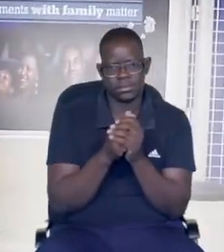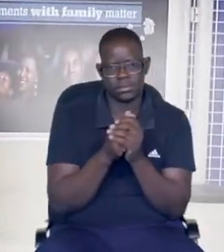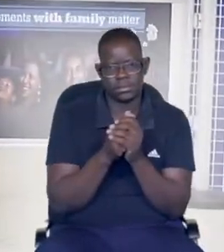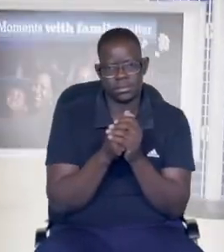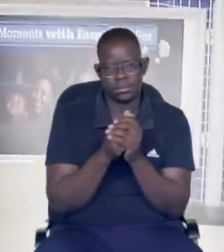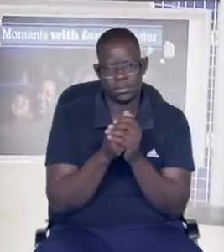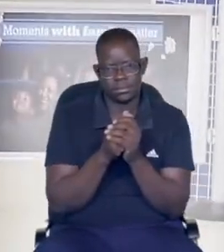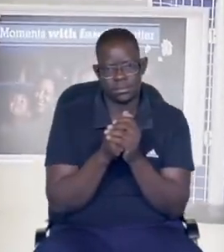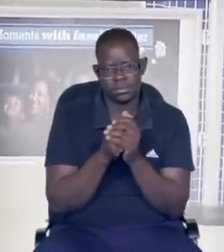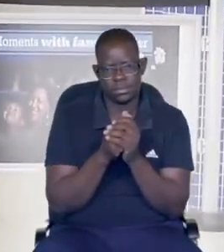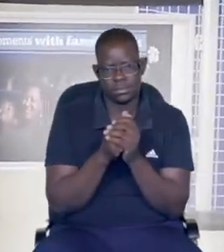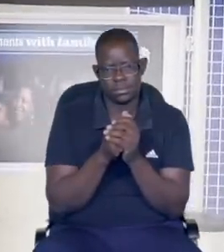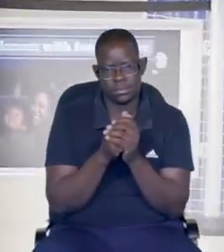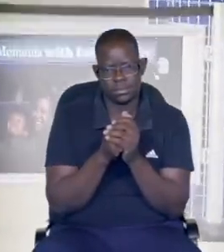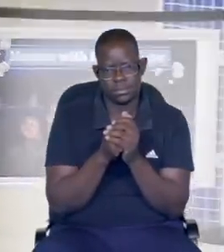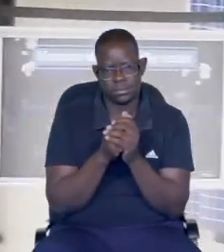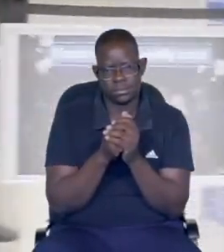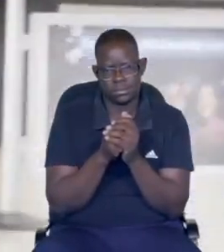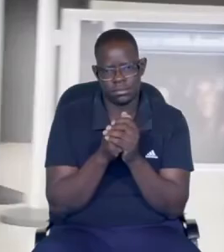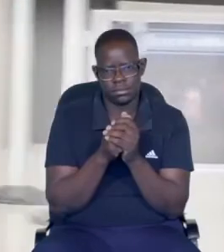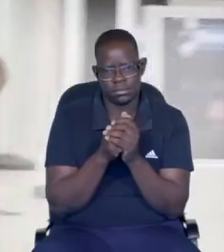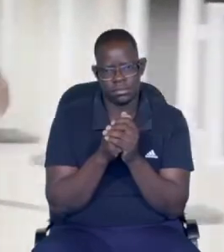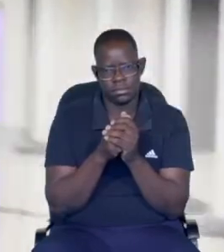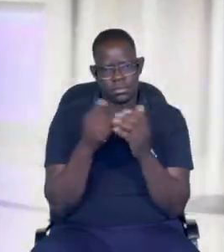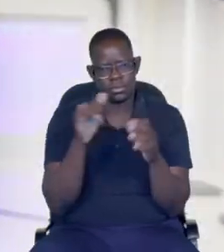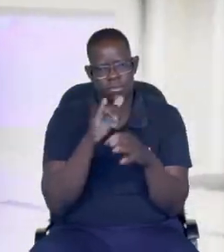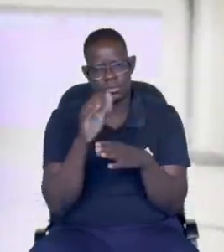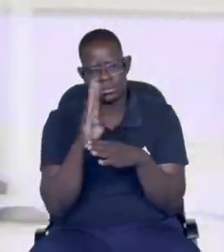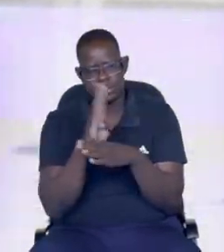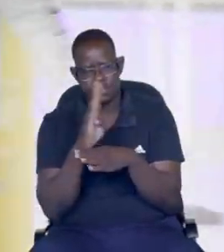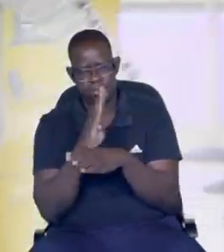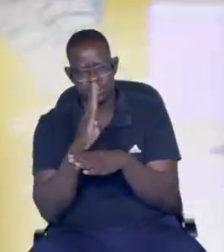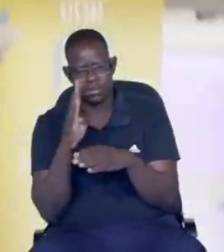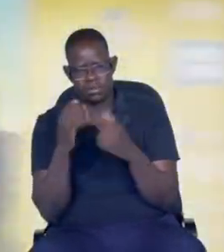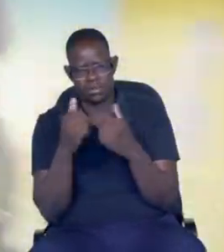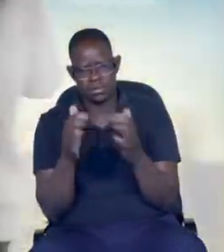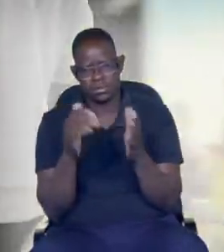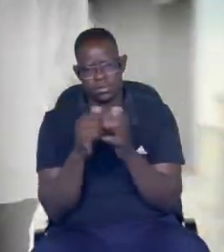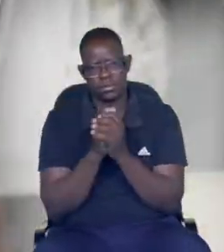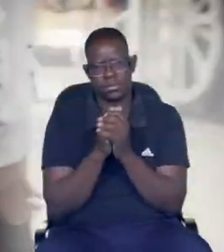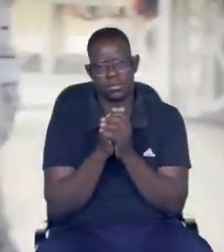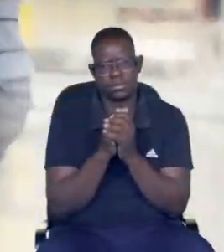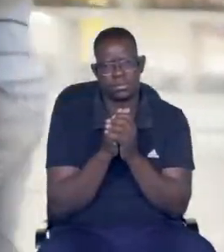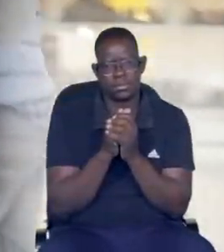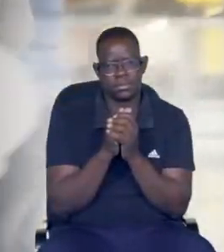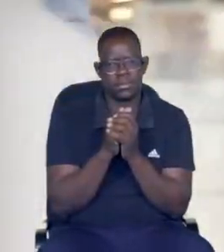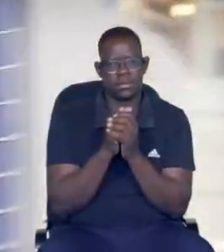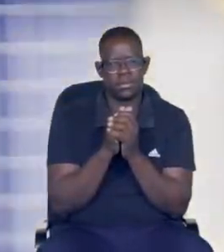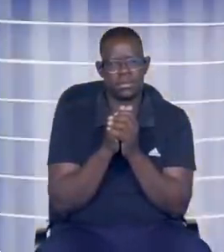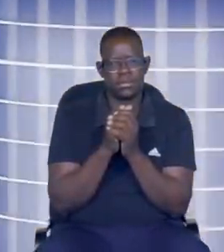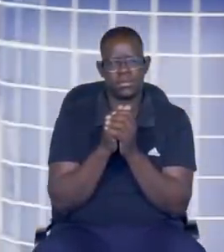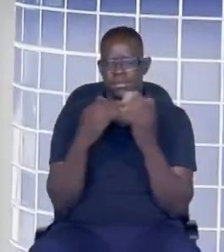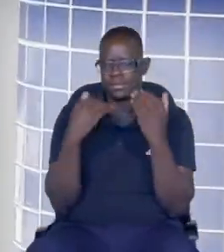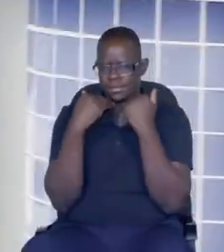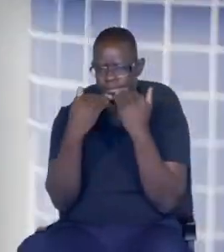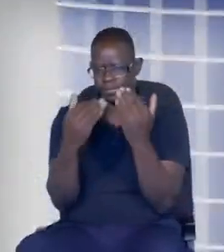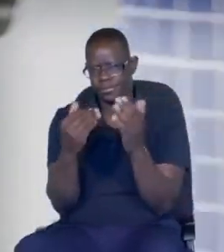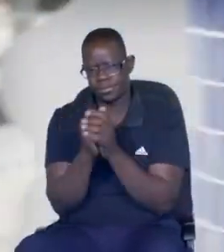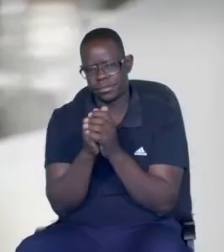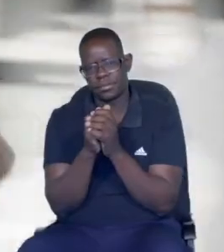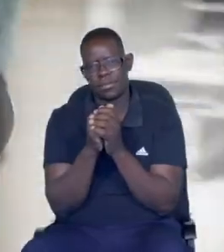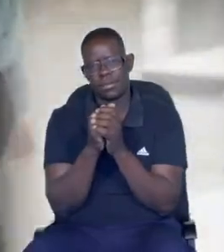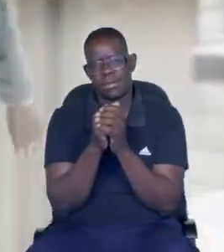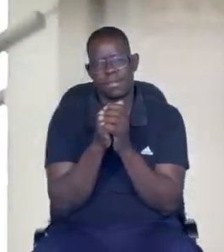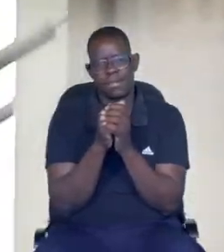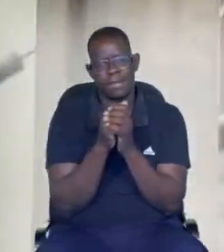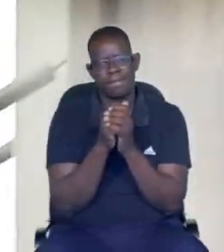way we can help my buddy Tolerance to decide what type of business he wants to start. Your advice is of utmost importance to me, sir. All